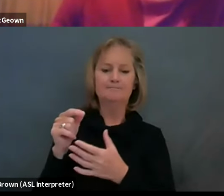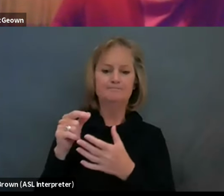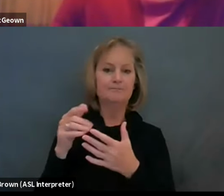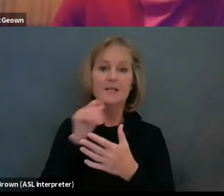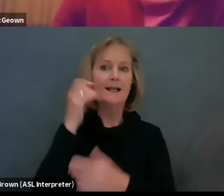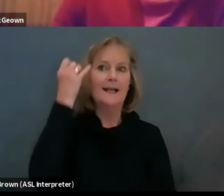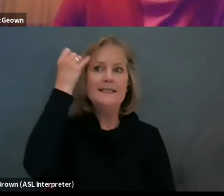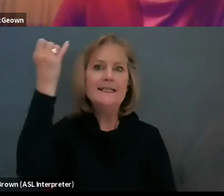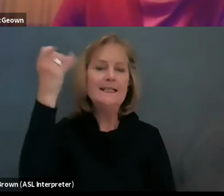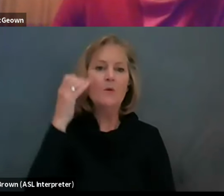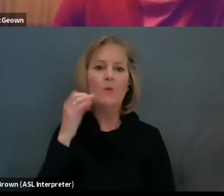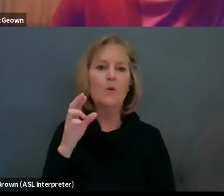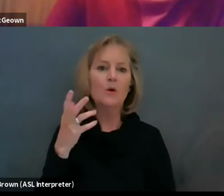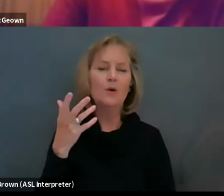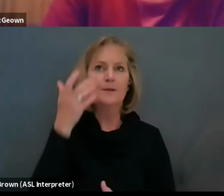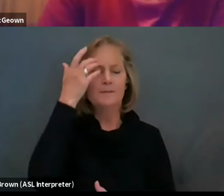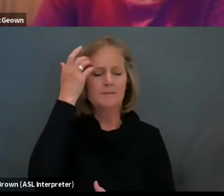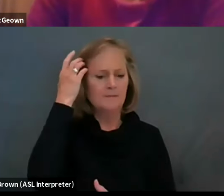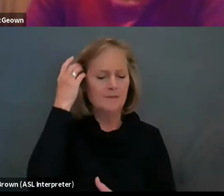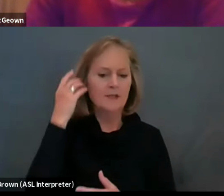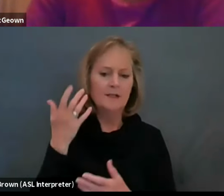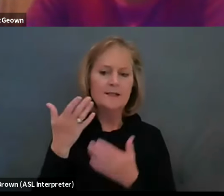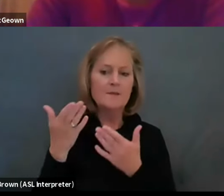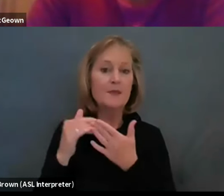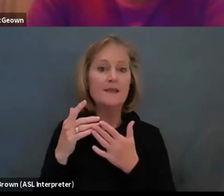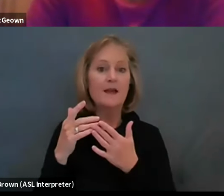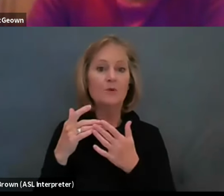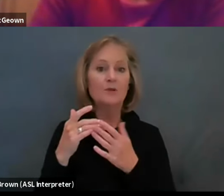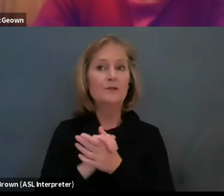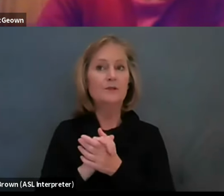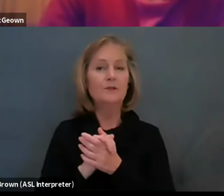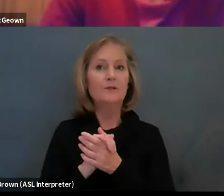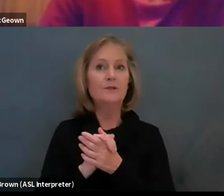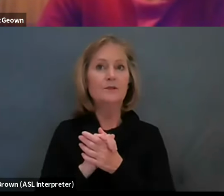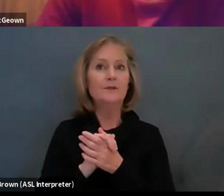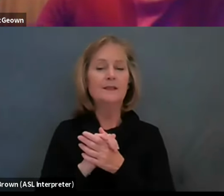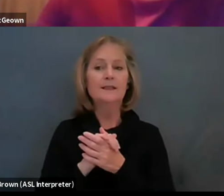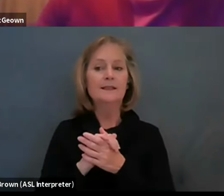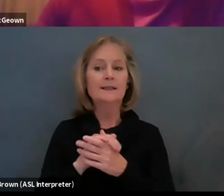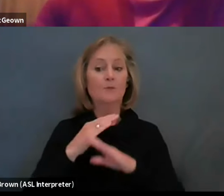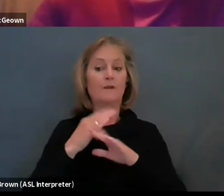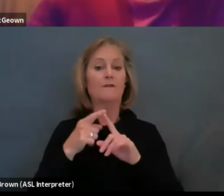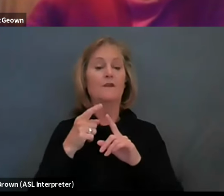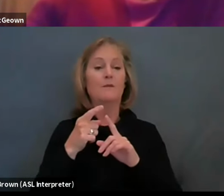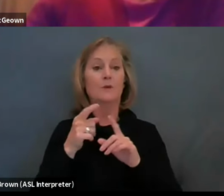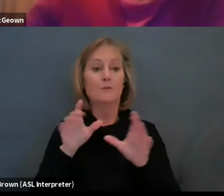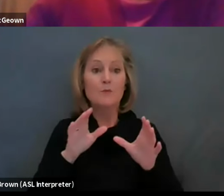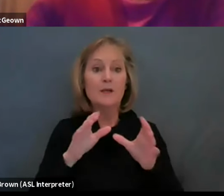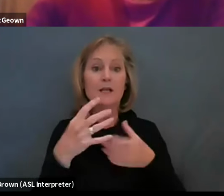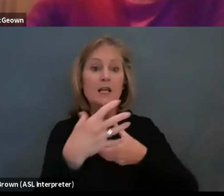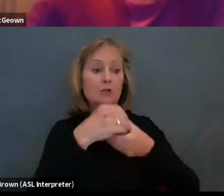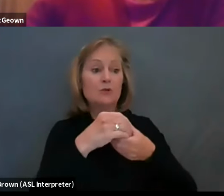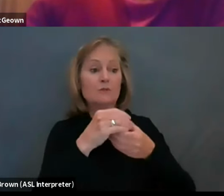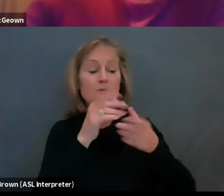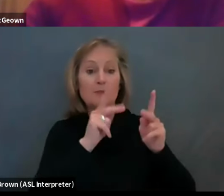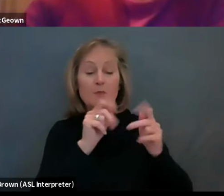an idea or something that would hold us back in promoting the concept of inclusion of persons with